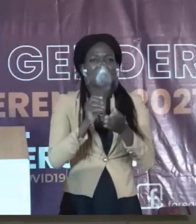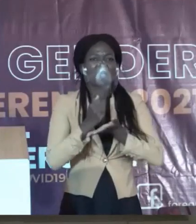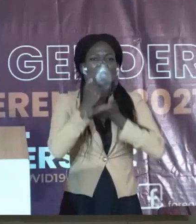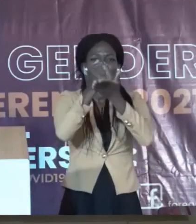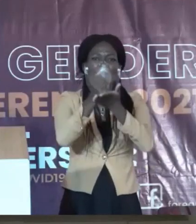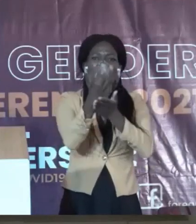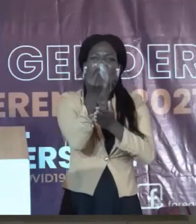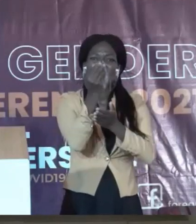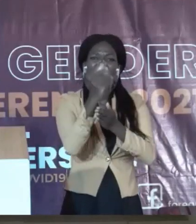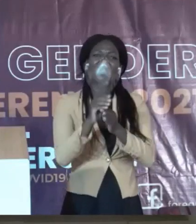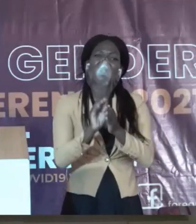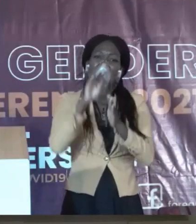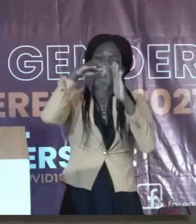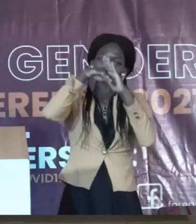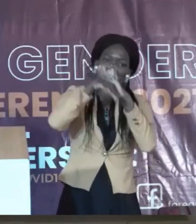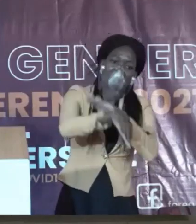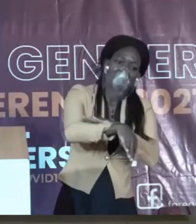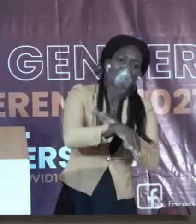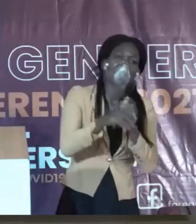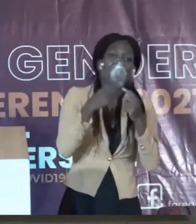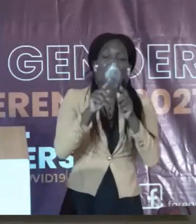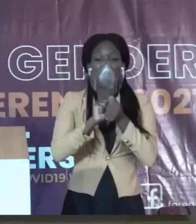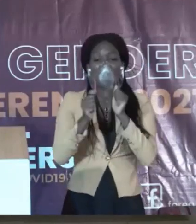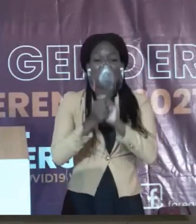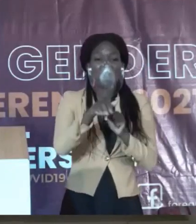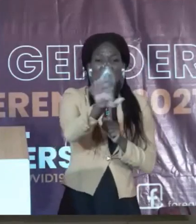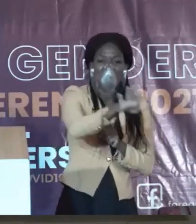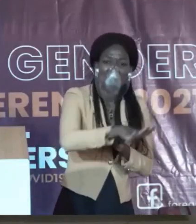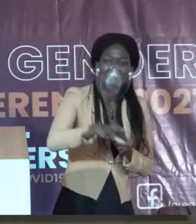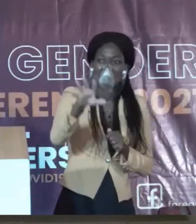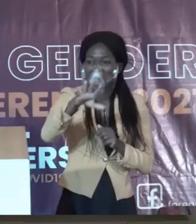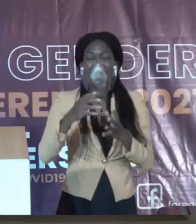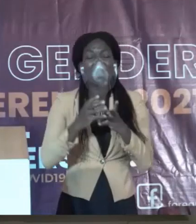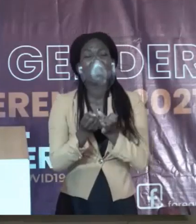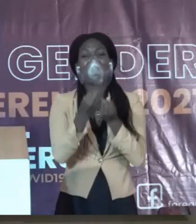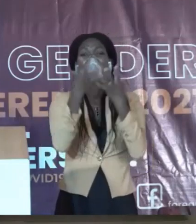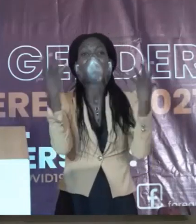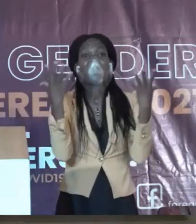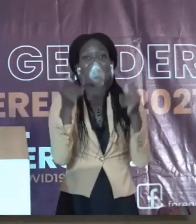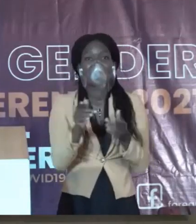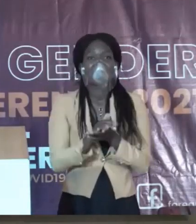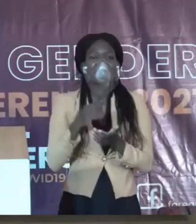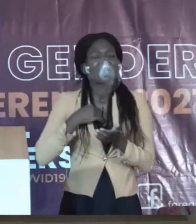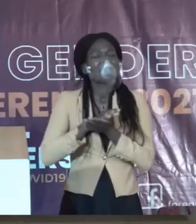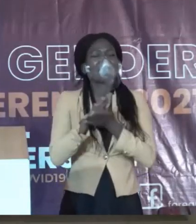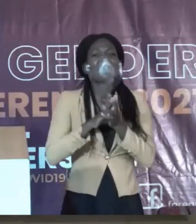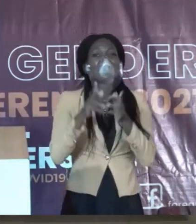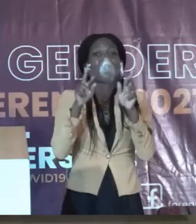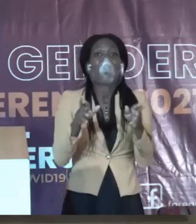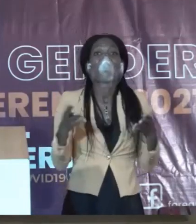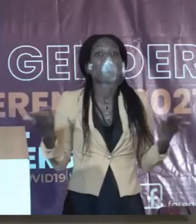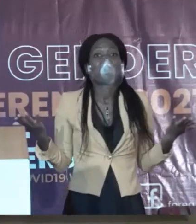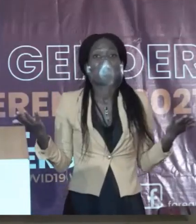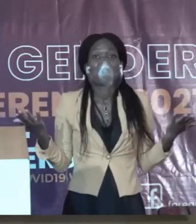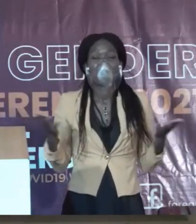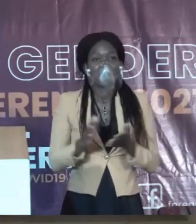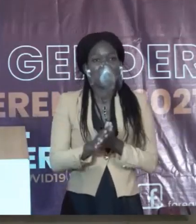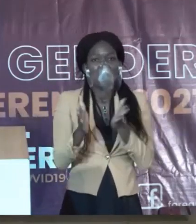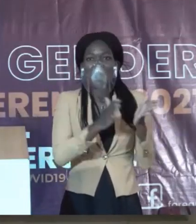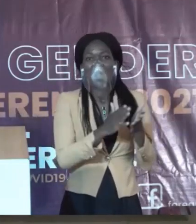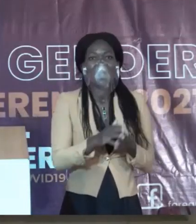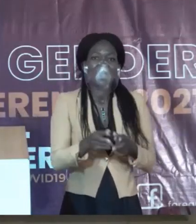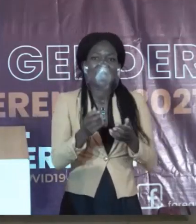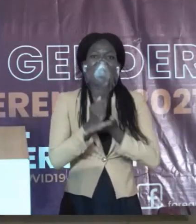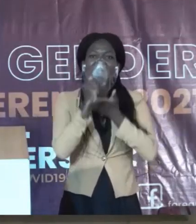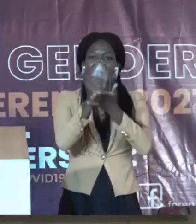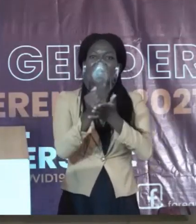yet the needs on the ground are so many. So what should we hope for? Is there any hope in terms of funding